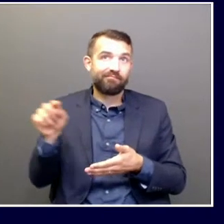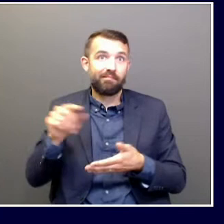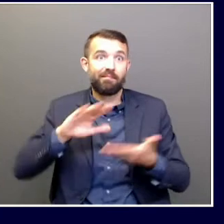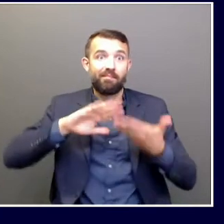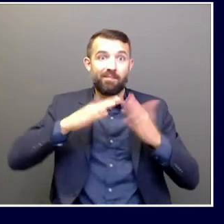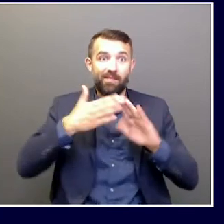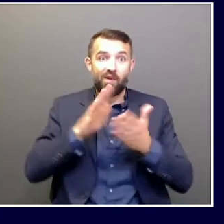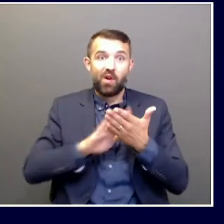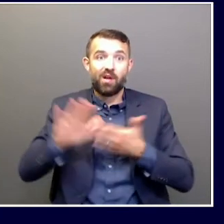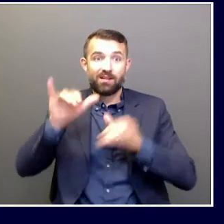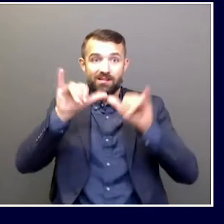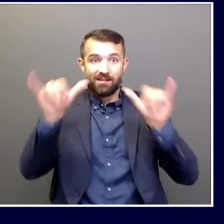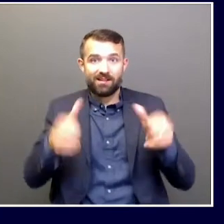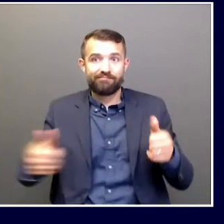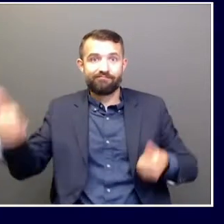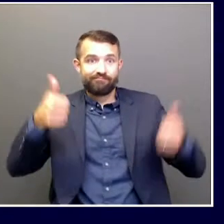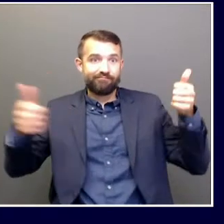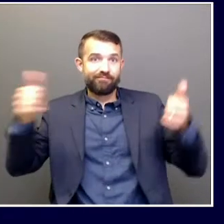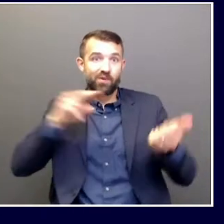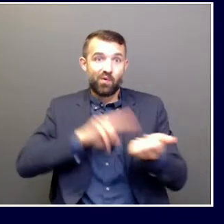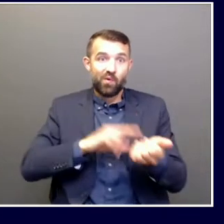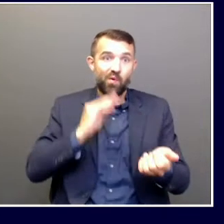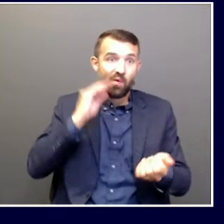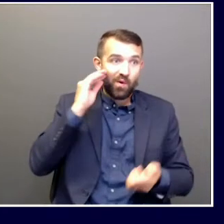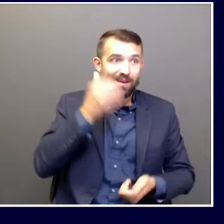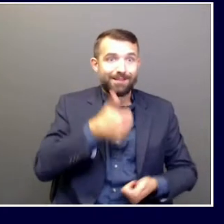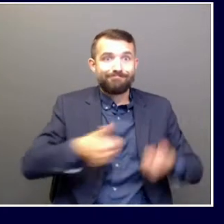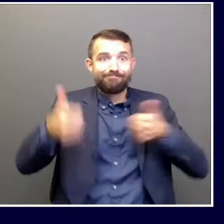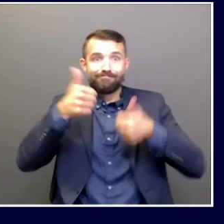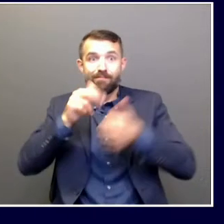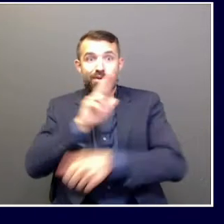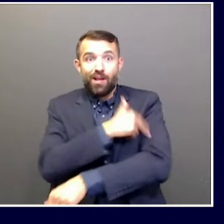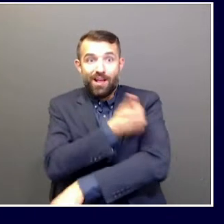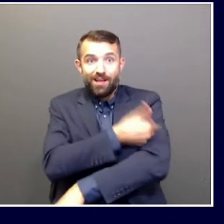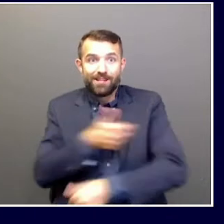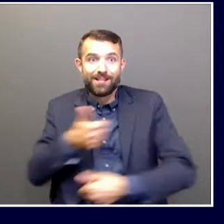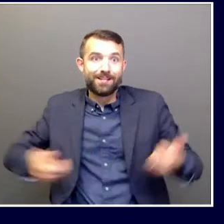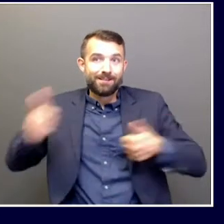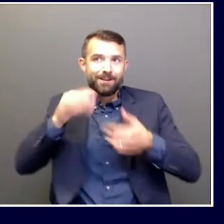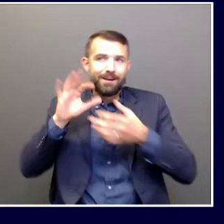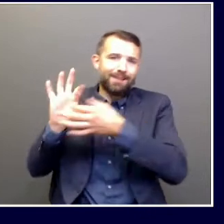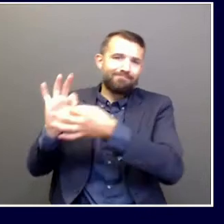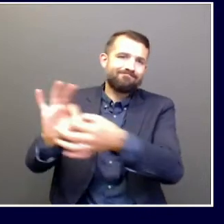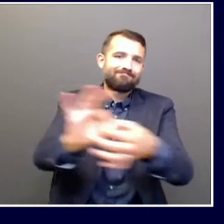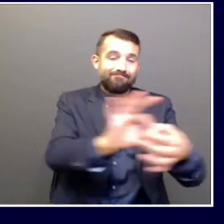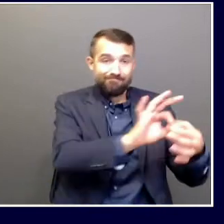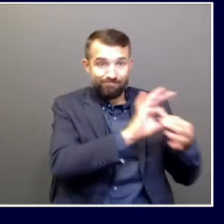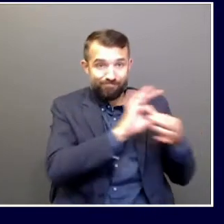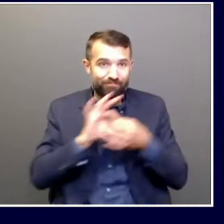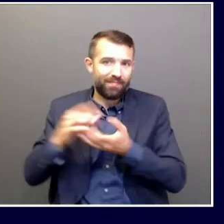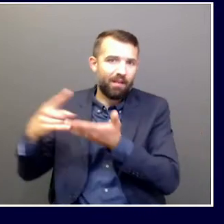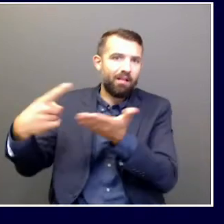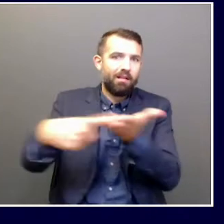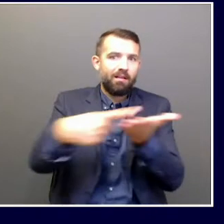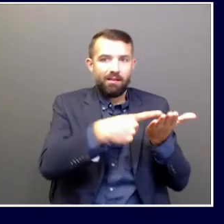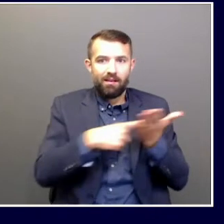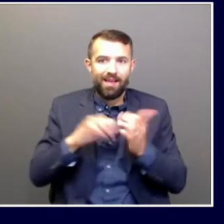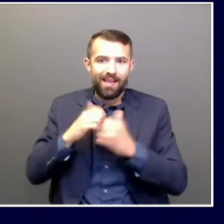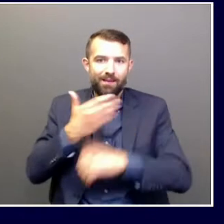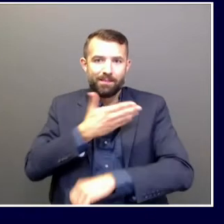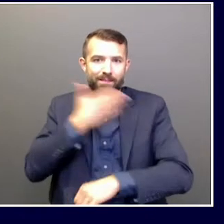home administrators and hospitals, and they are working together to fill these gaps as quickly as possible, and we're happy to help recruit.